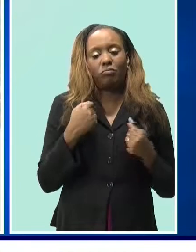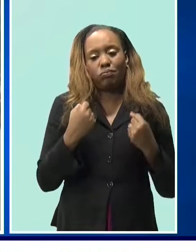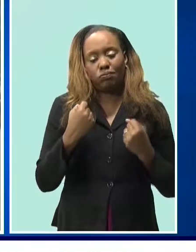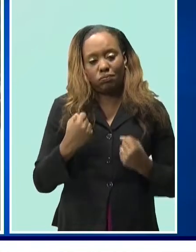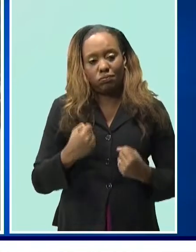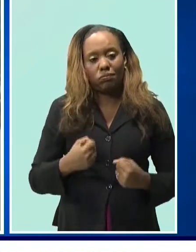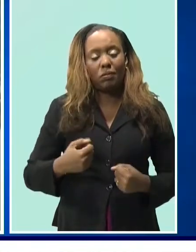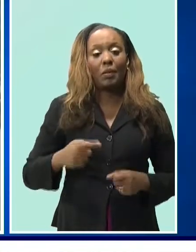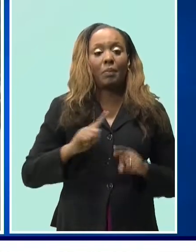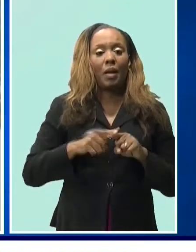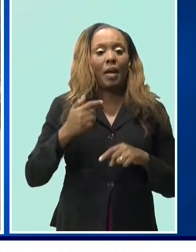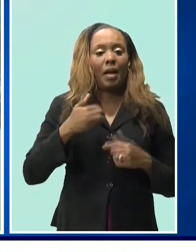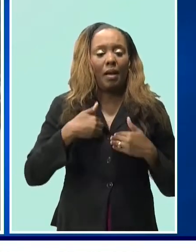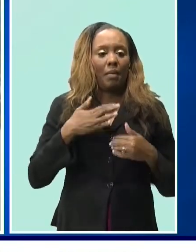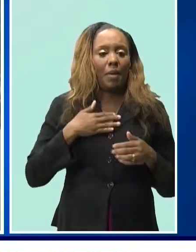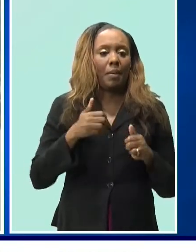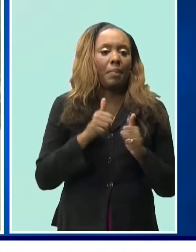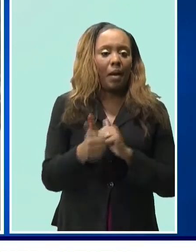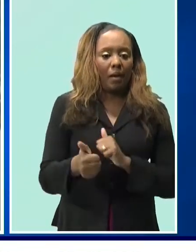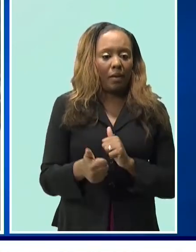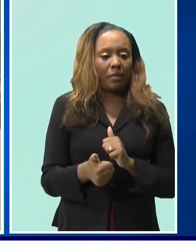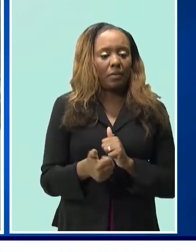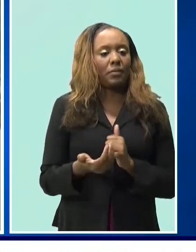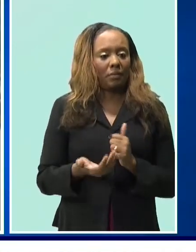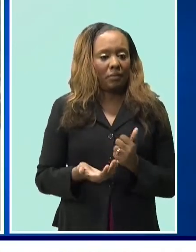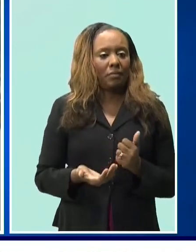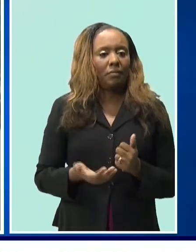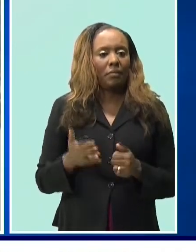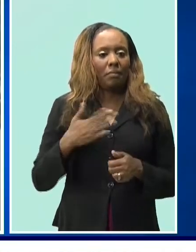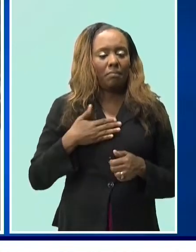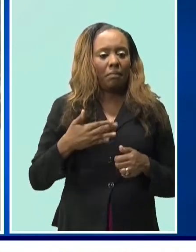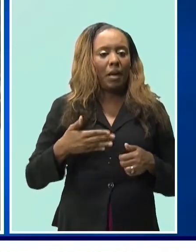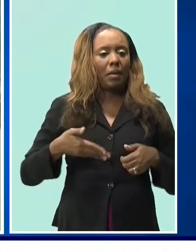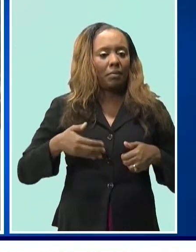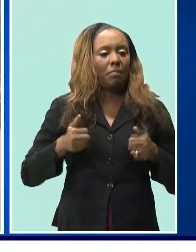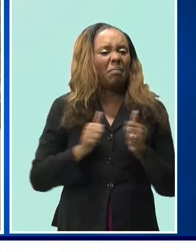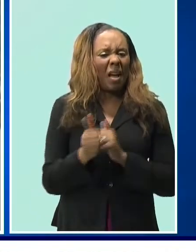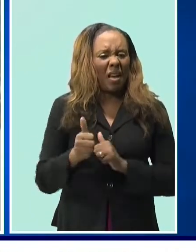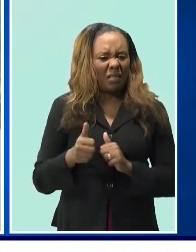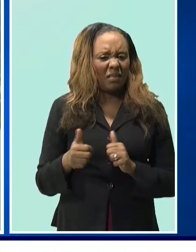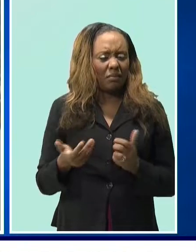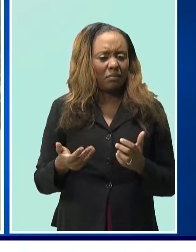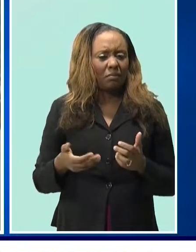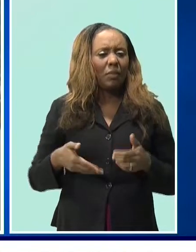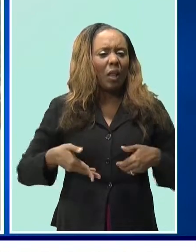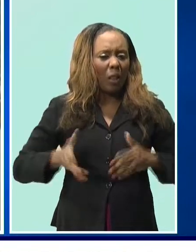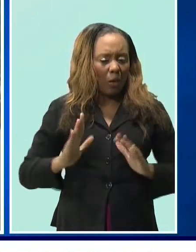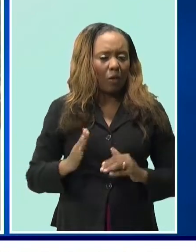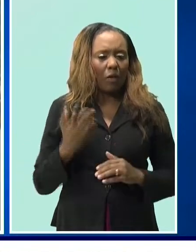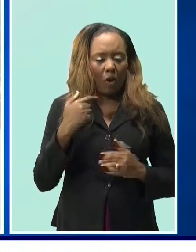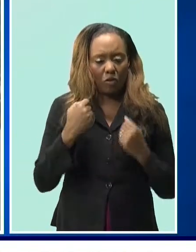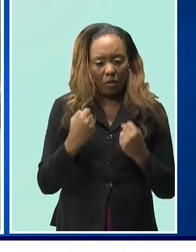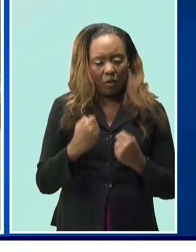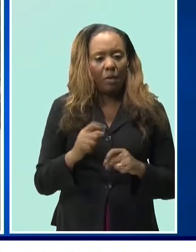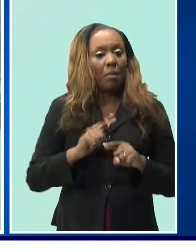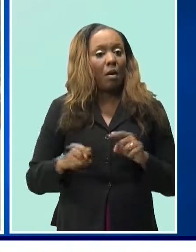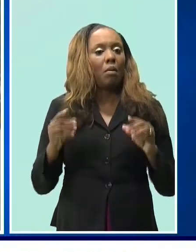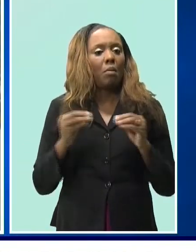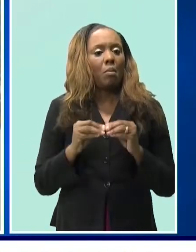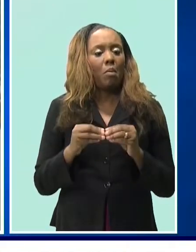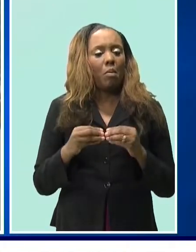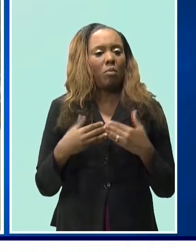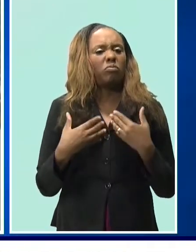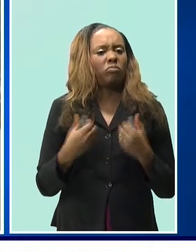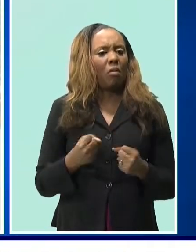I had my past to present as a legitimate reason for being on the road. But I would like to see stronger enforcement.